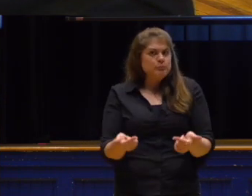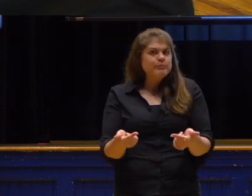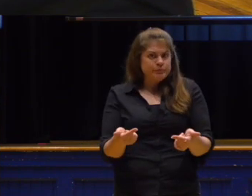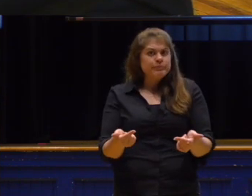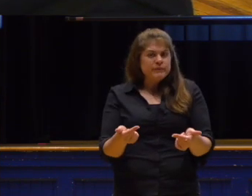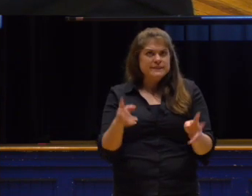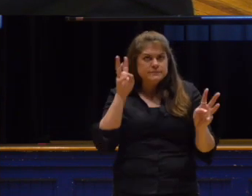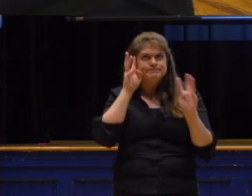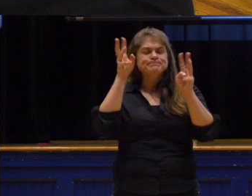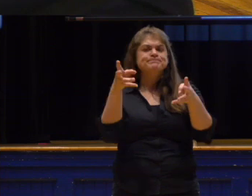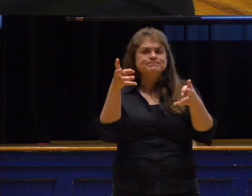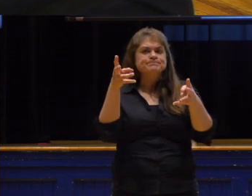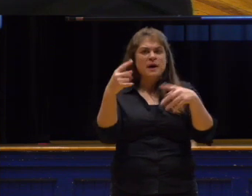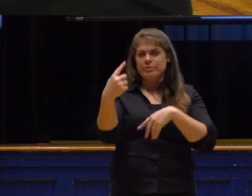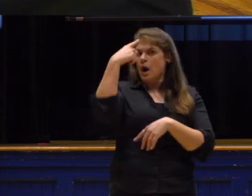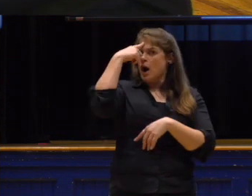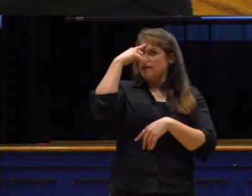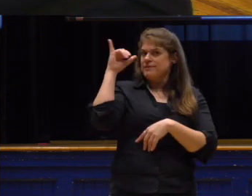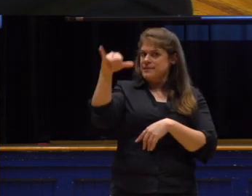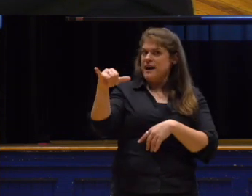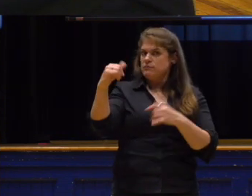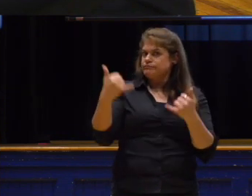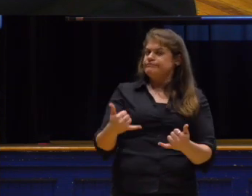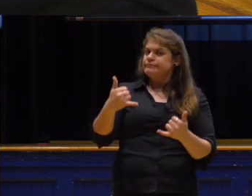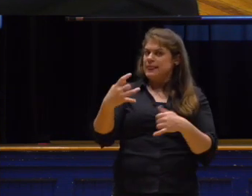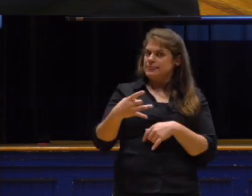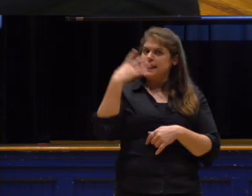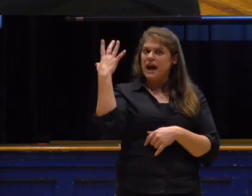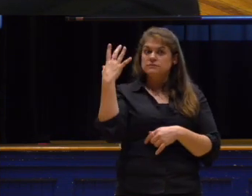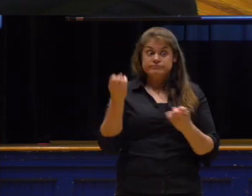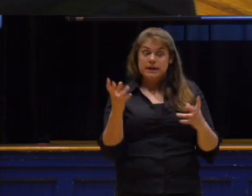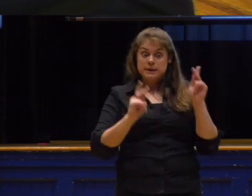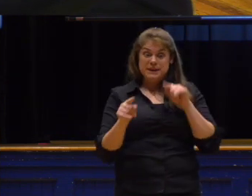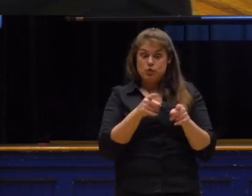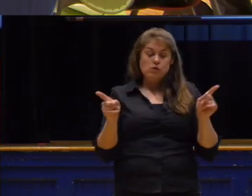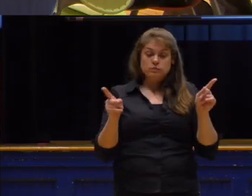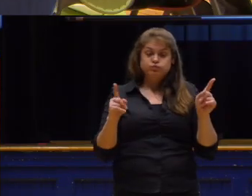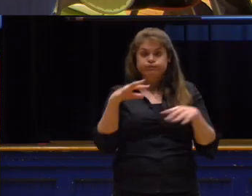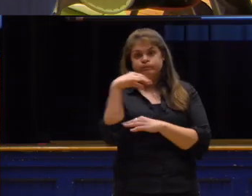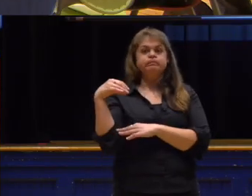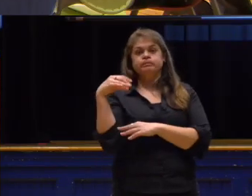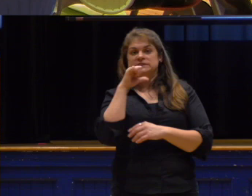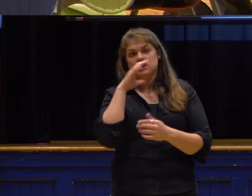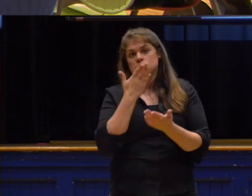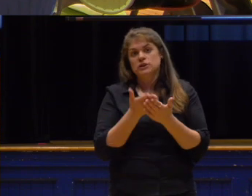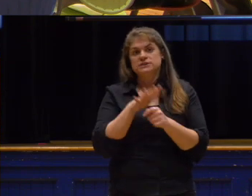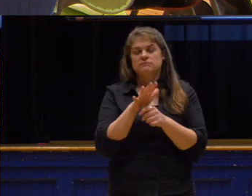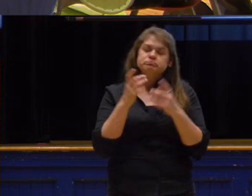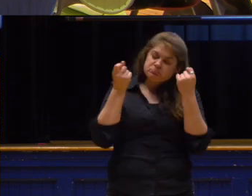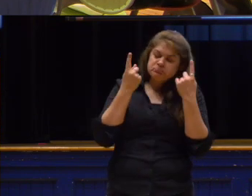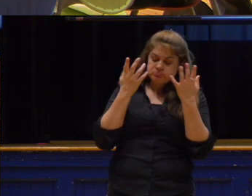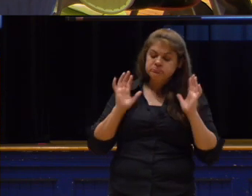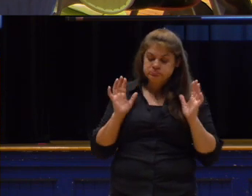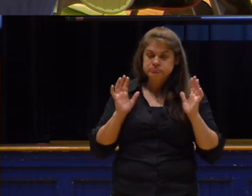group that initially got the present lighting, which several people have found to be inadequate, and